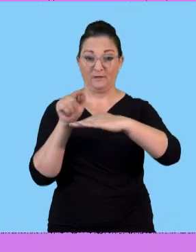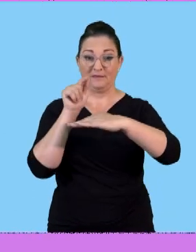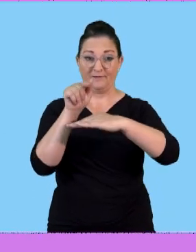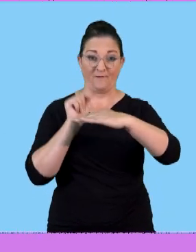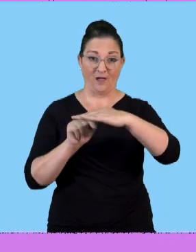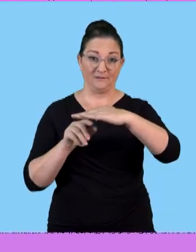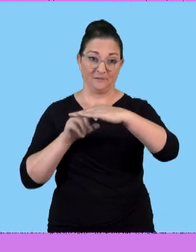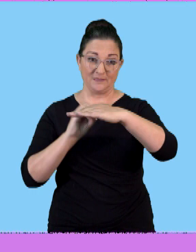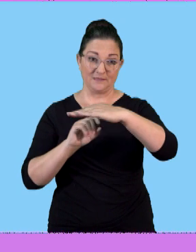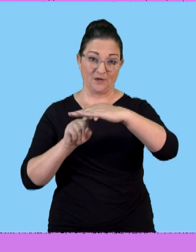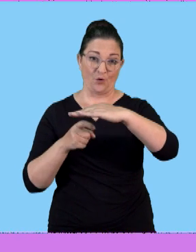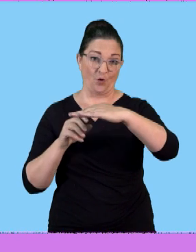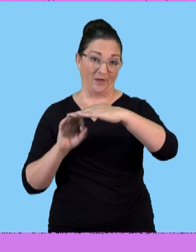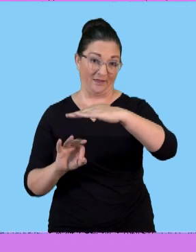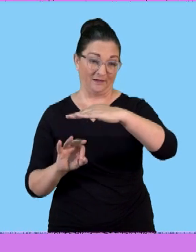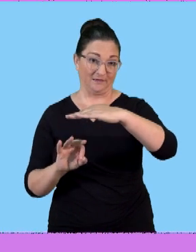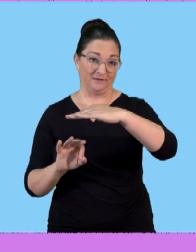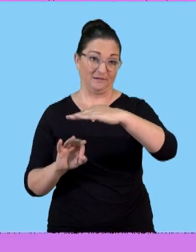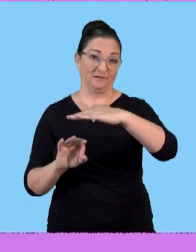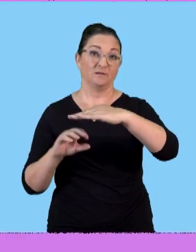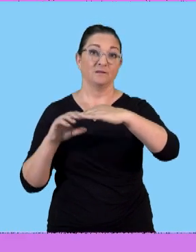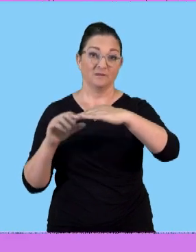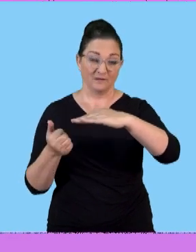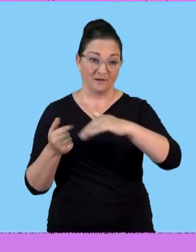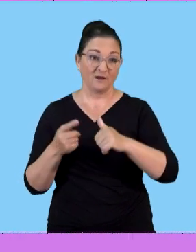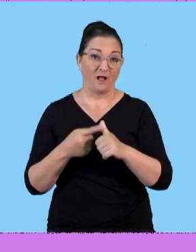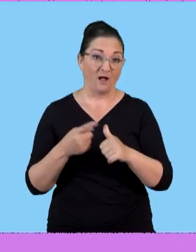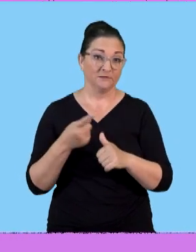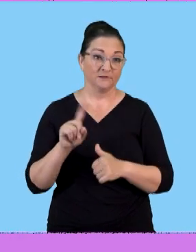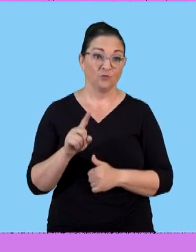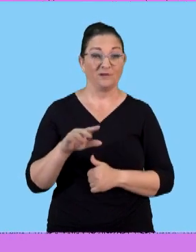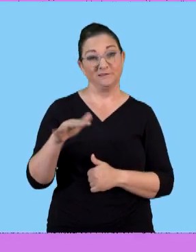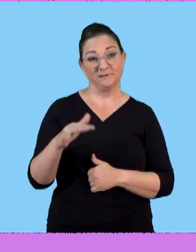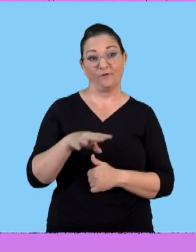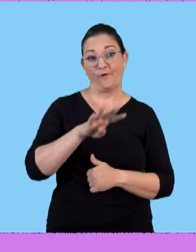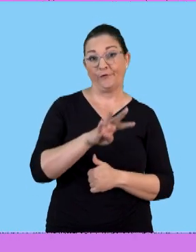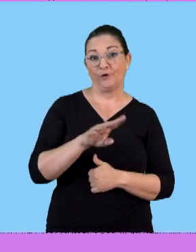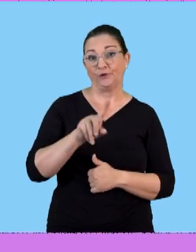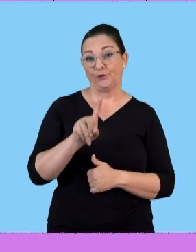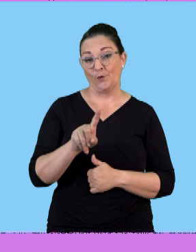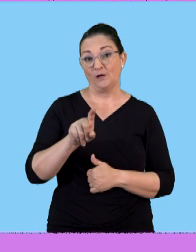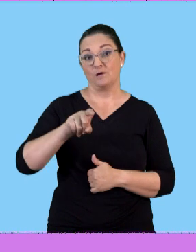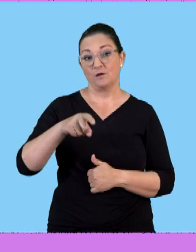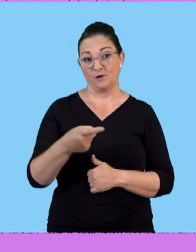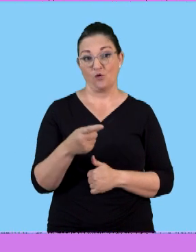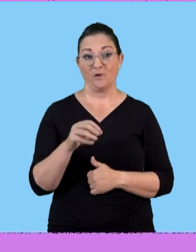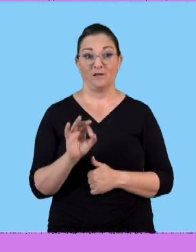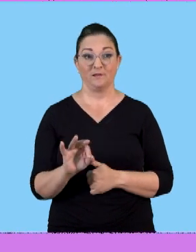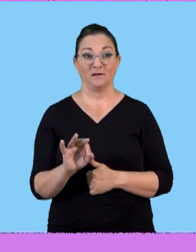divided by 0.3, and that will give me an average speed of